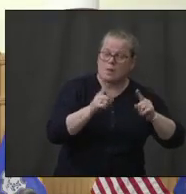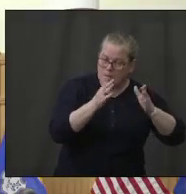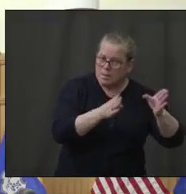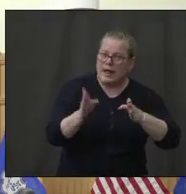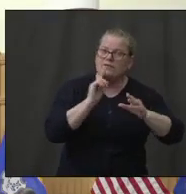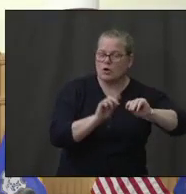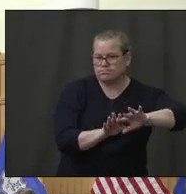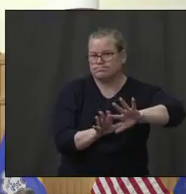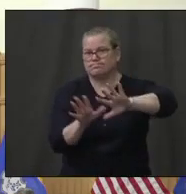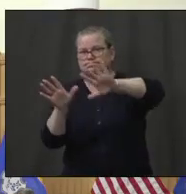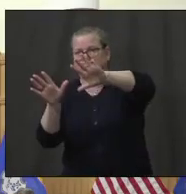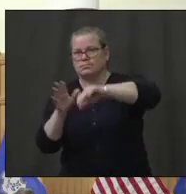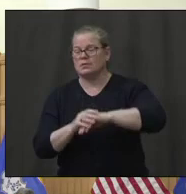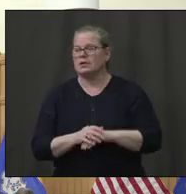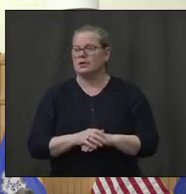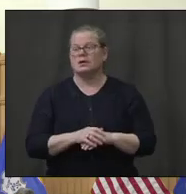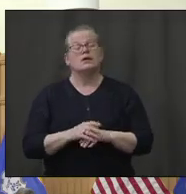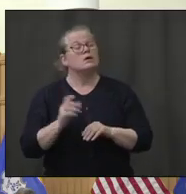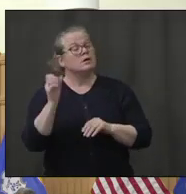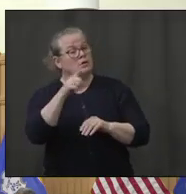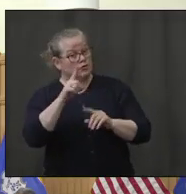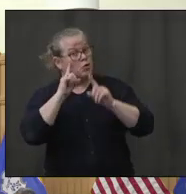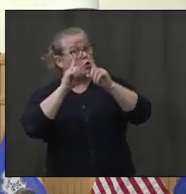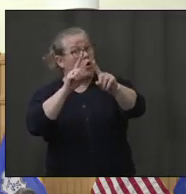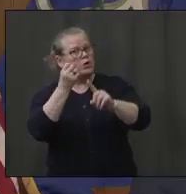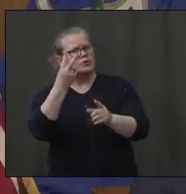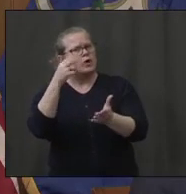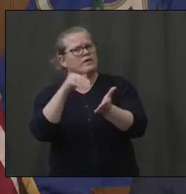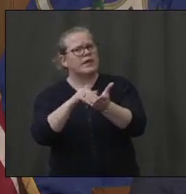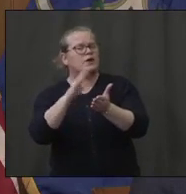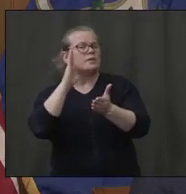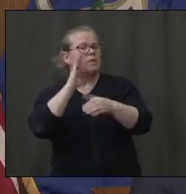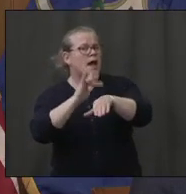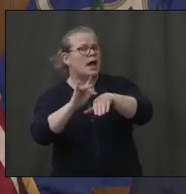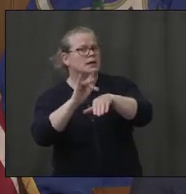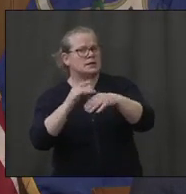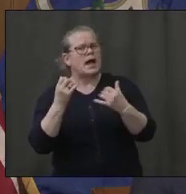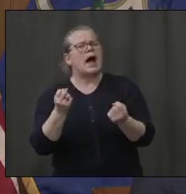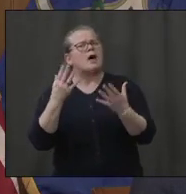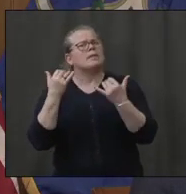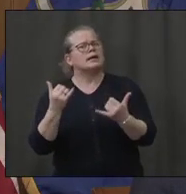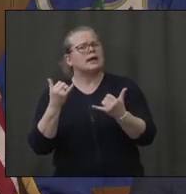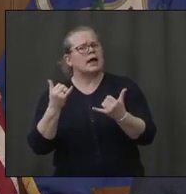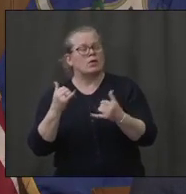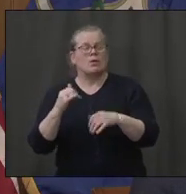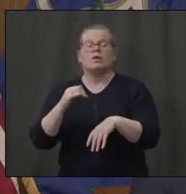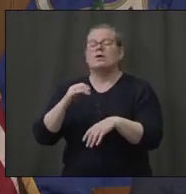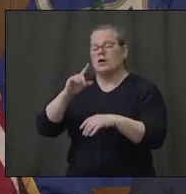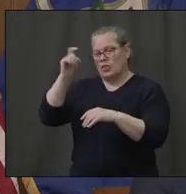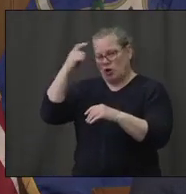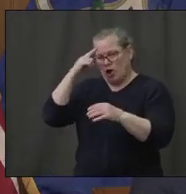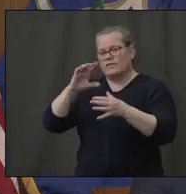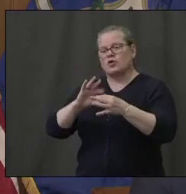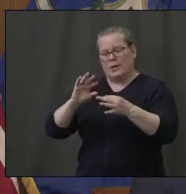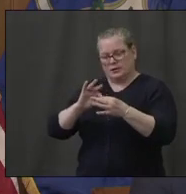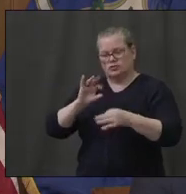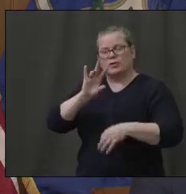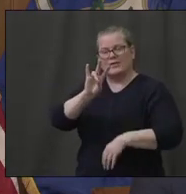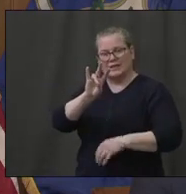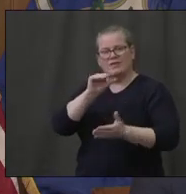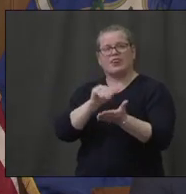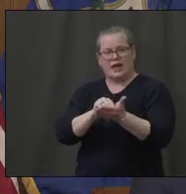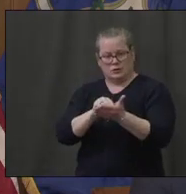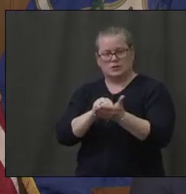need to get to 12,000. How many do we currently have? Yeah, so as the governor mentioned earlier, we have 7,000 beds in total in the hospital system, staffed beds, of